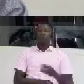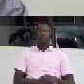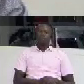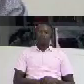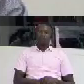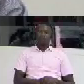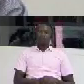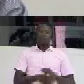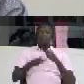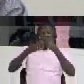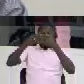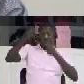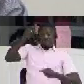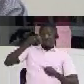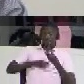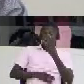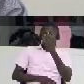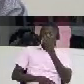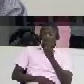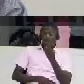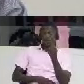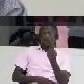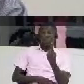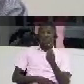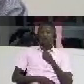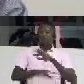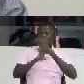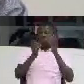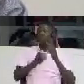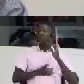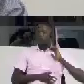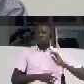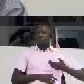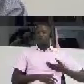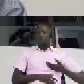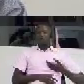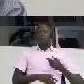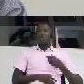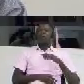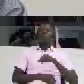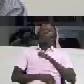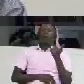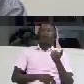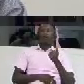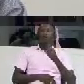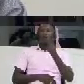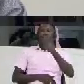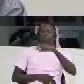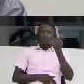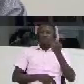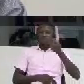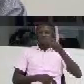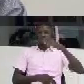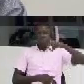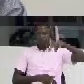31 of these witnesses were female and 113 male.